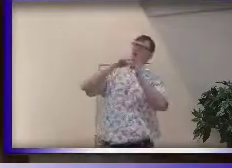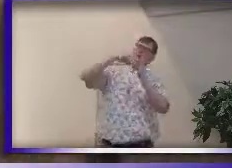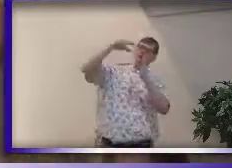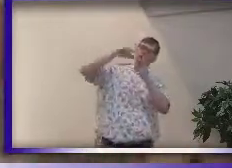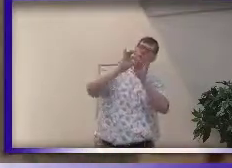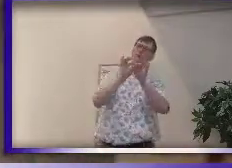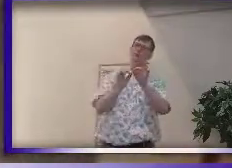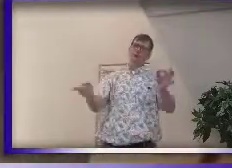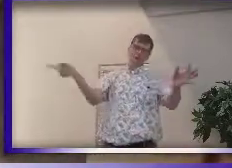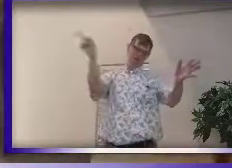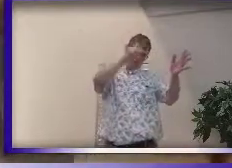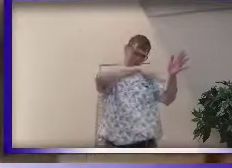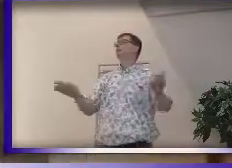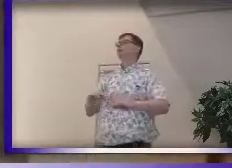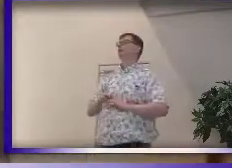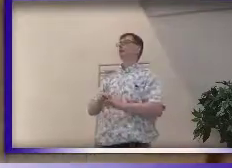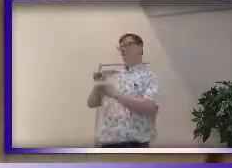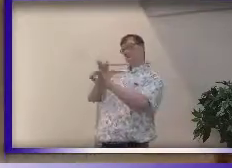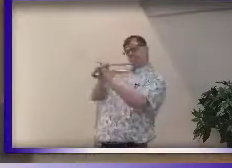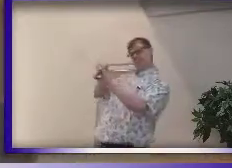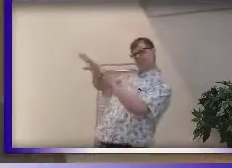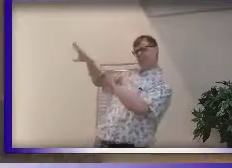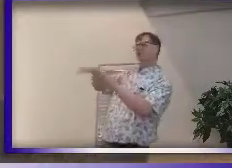that, you're fine.